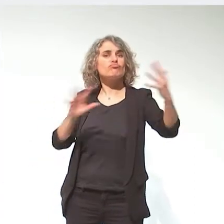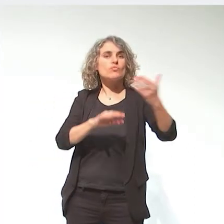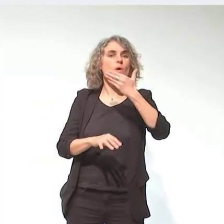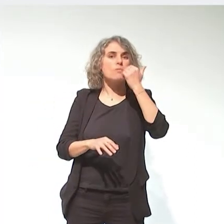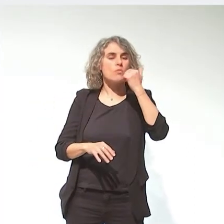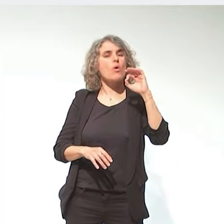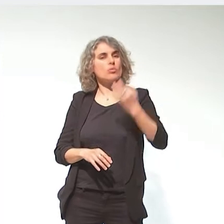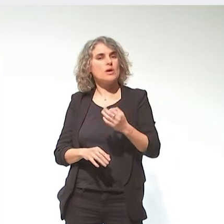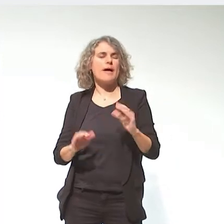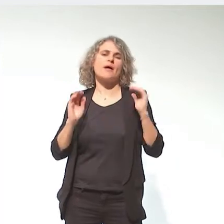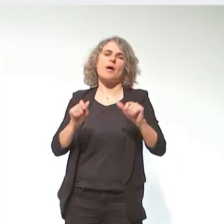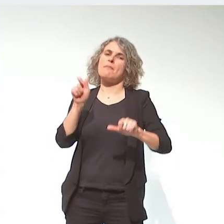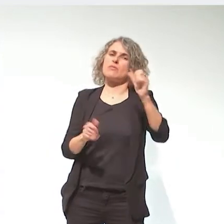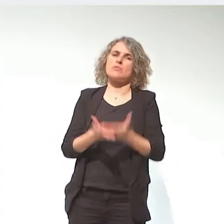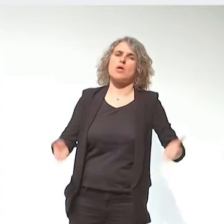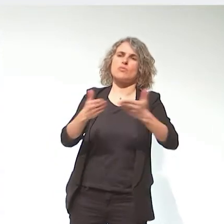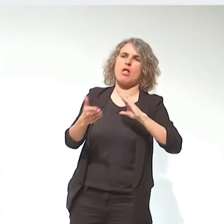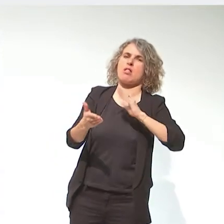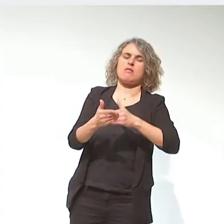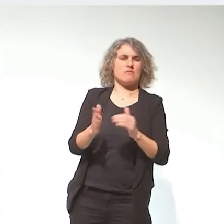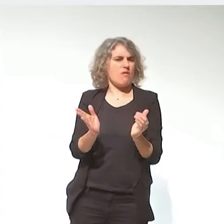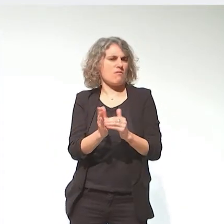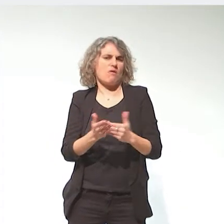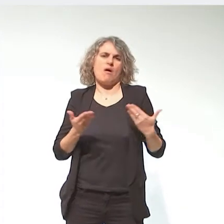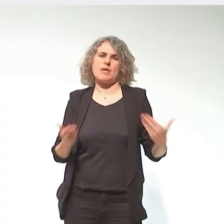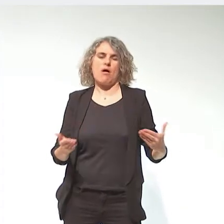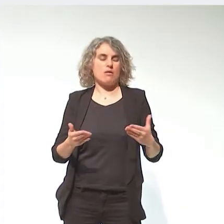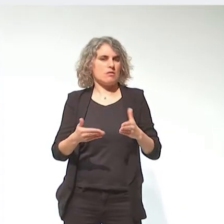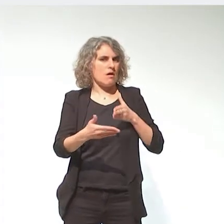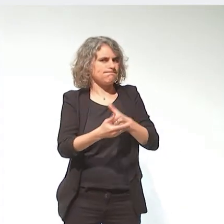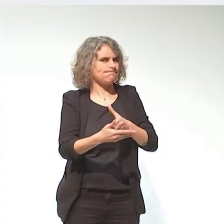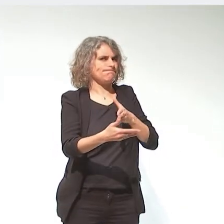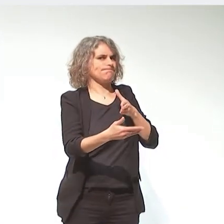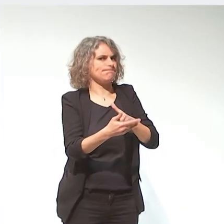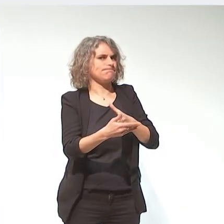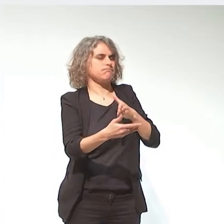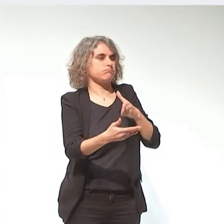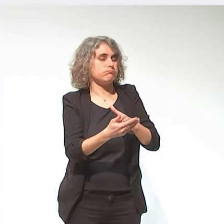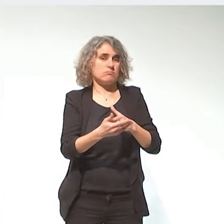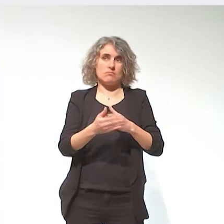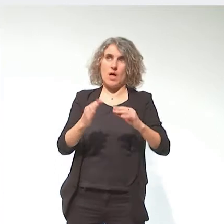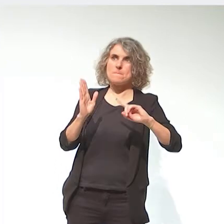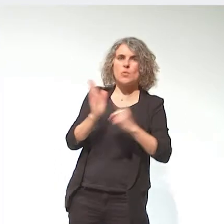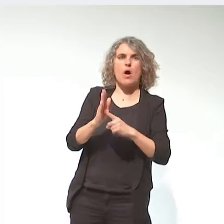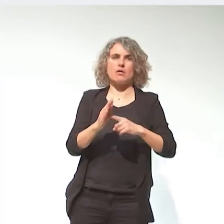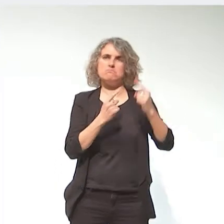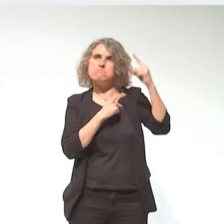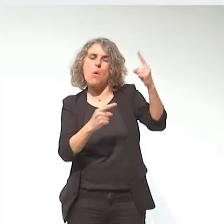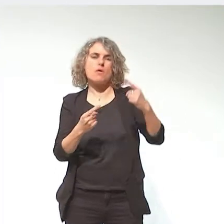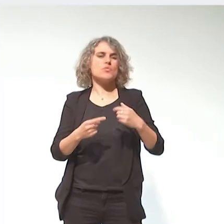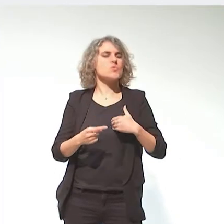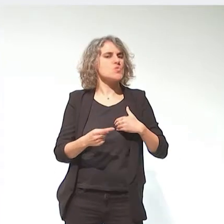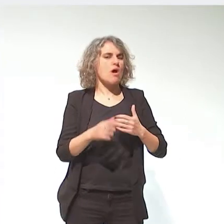considerable obstacles in exercising their rights. This is due to insufficient